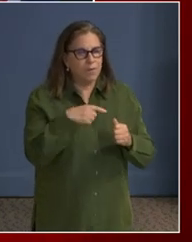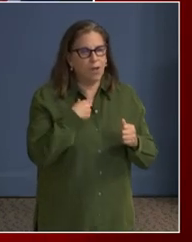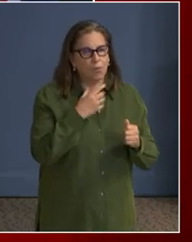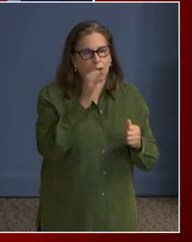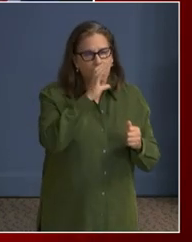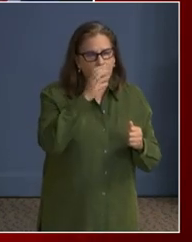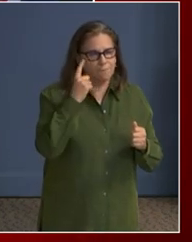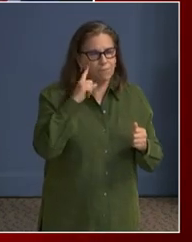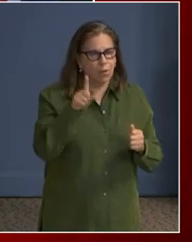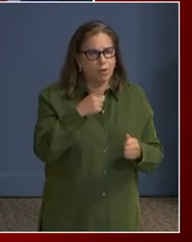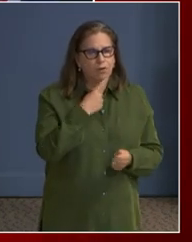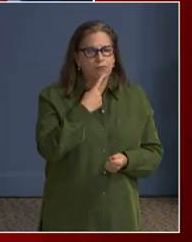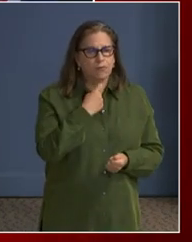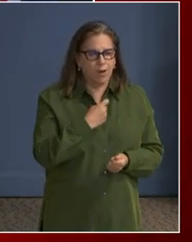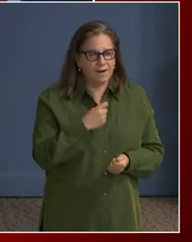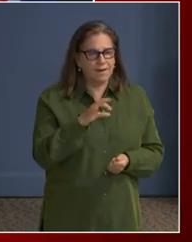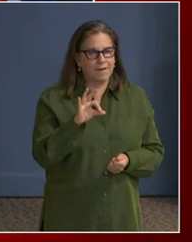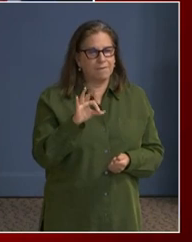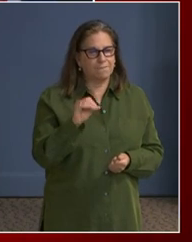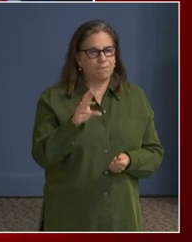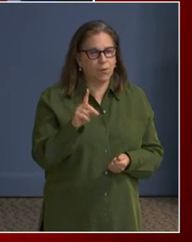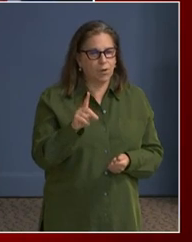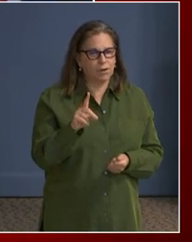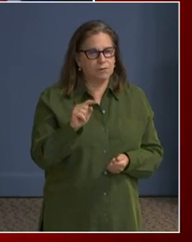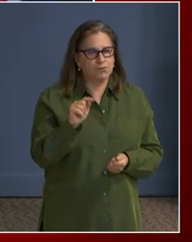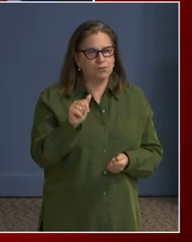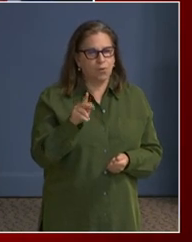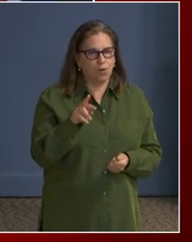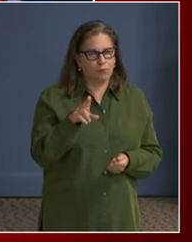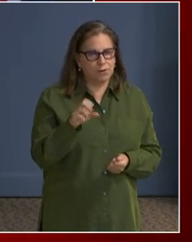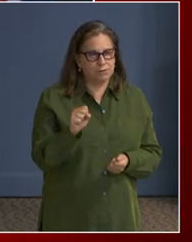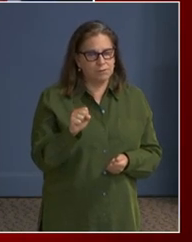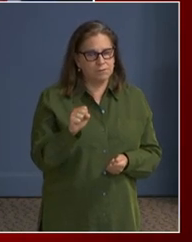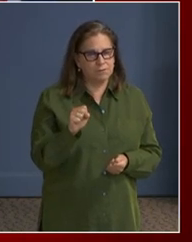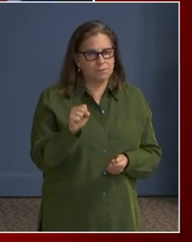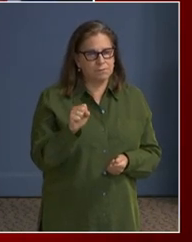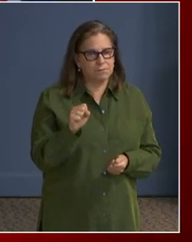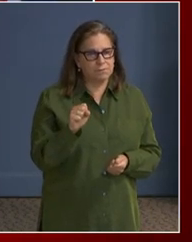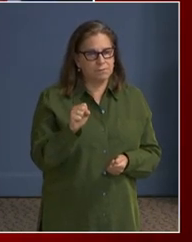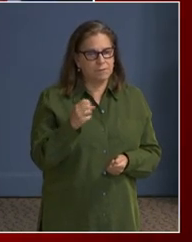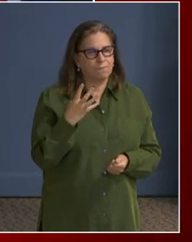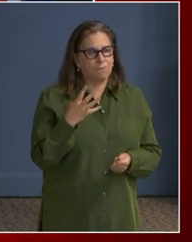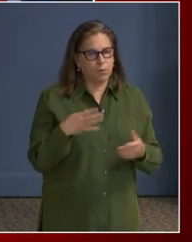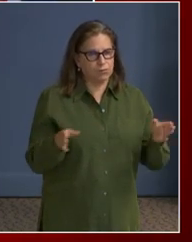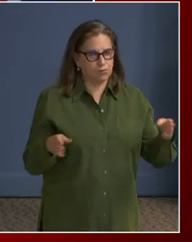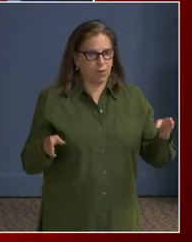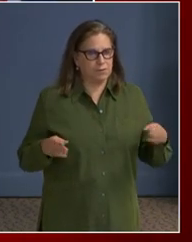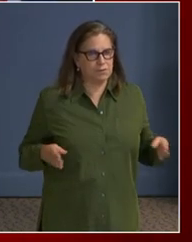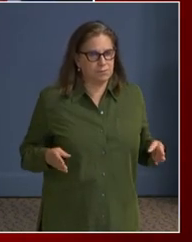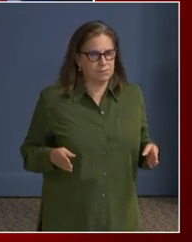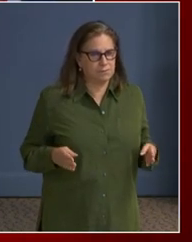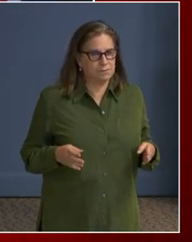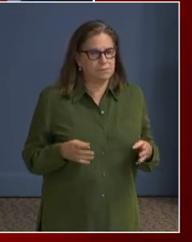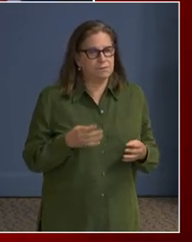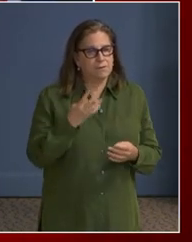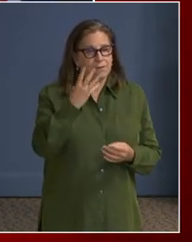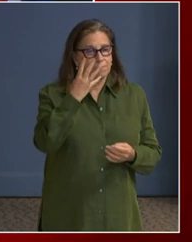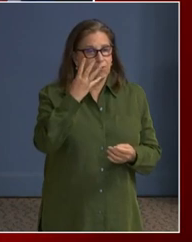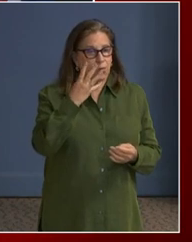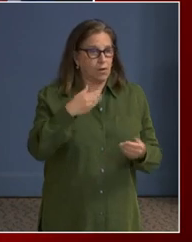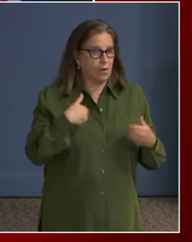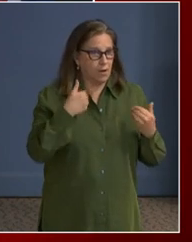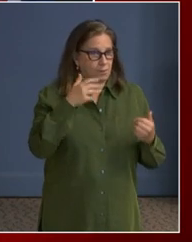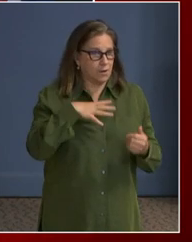Ford Taurus, a 4-door Ford Taurus, occupied by 4 individuals. So if anybody has any